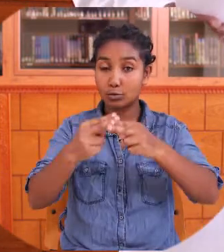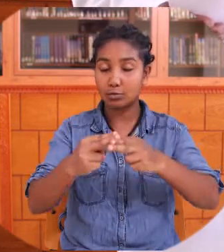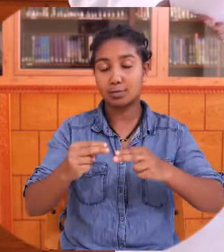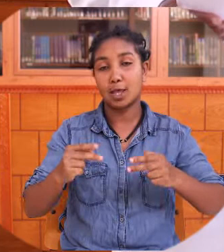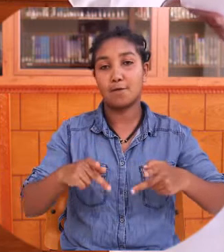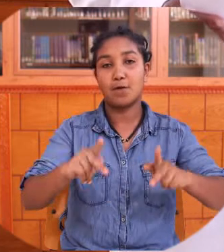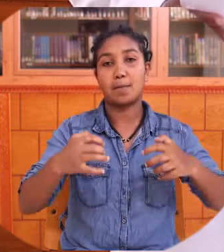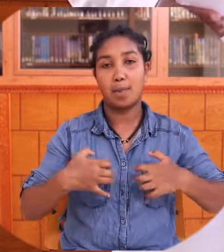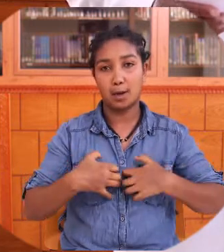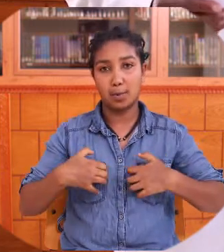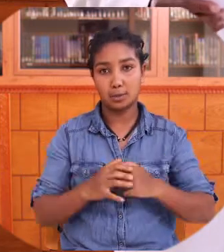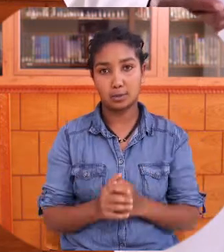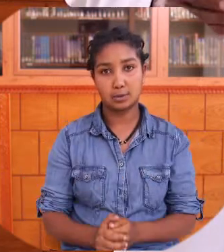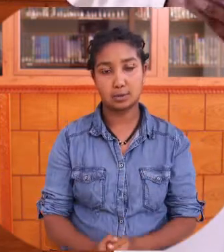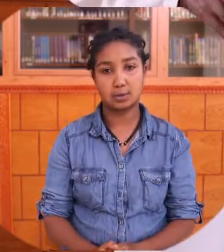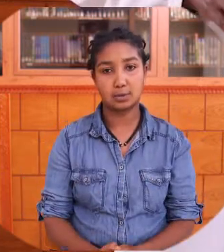animals.